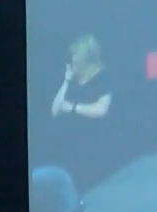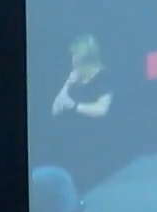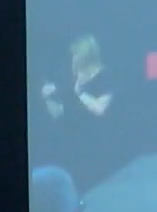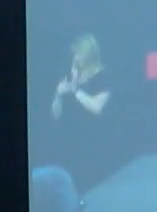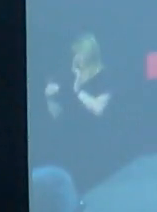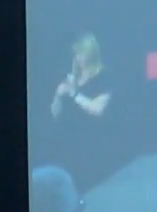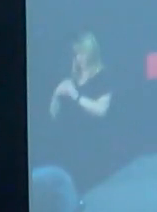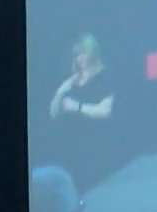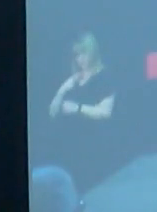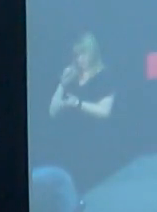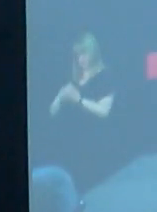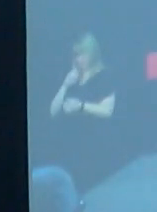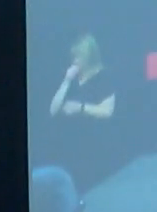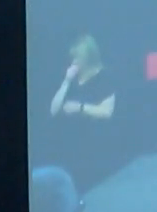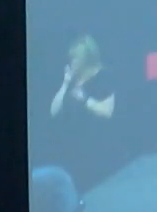for 2 years.